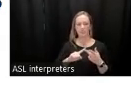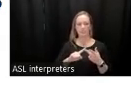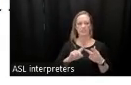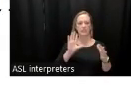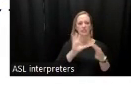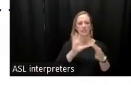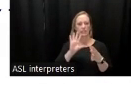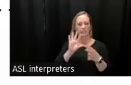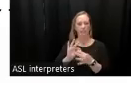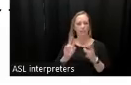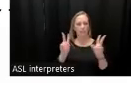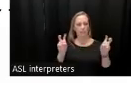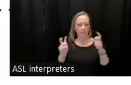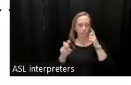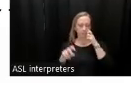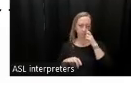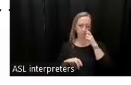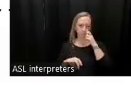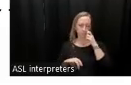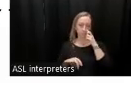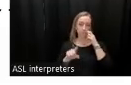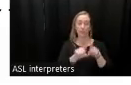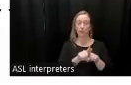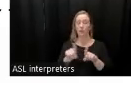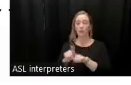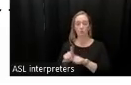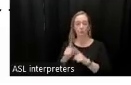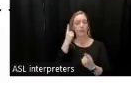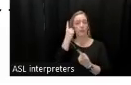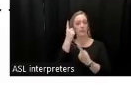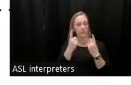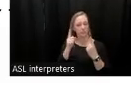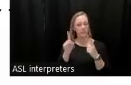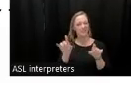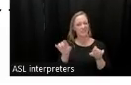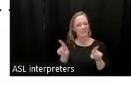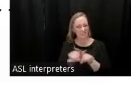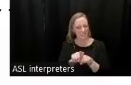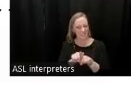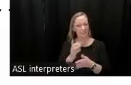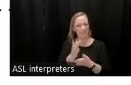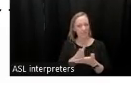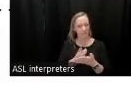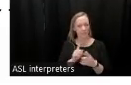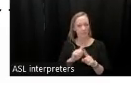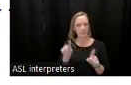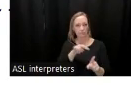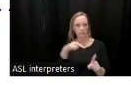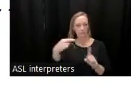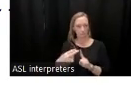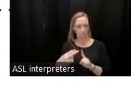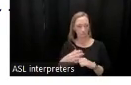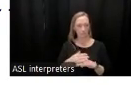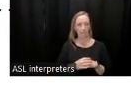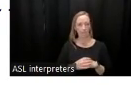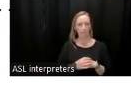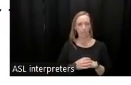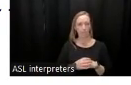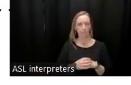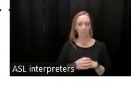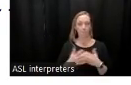things. Also think about those same elements, but think about these in different ways. So when